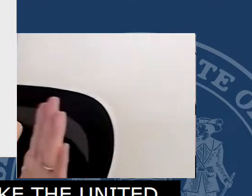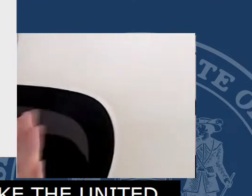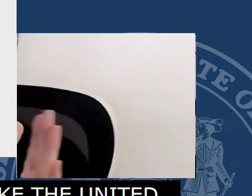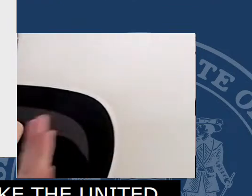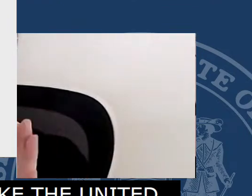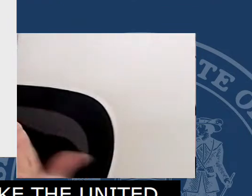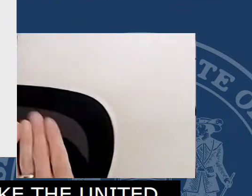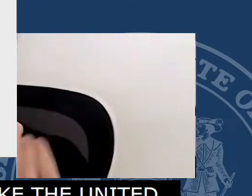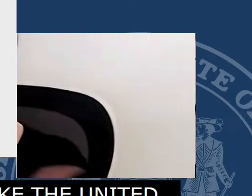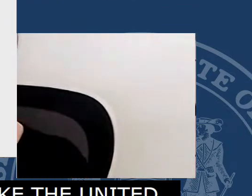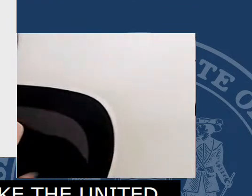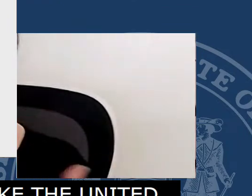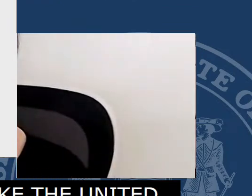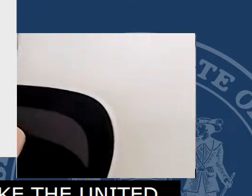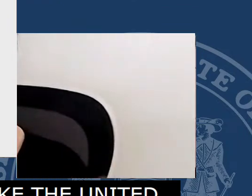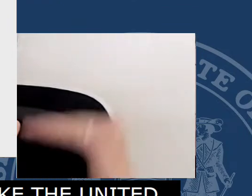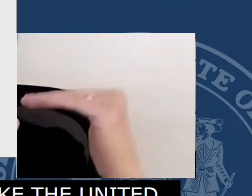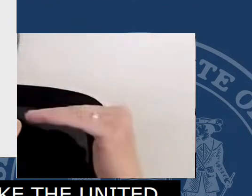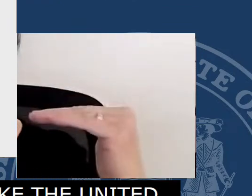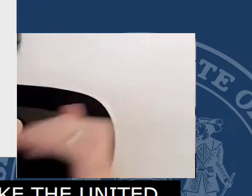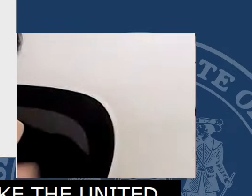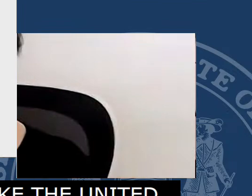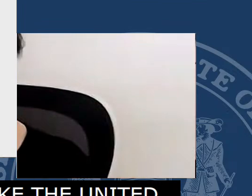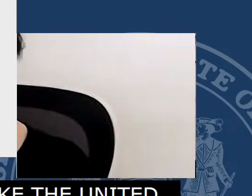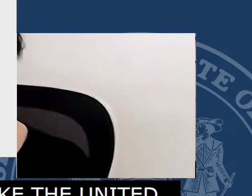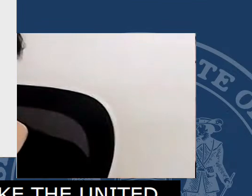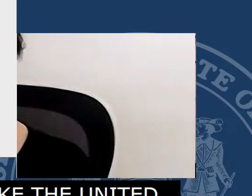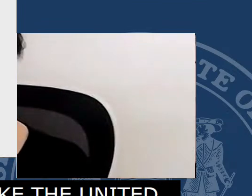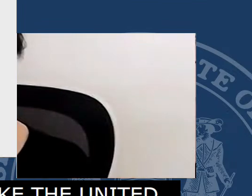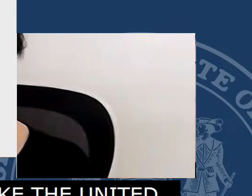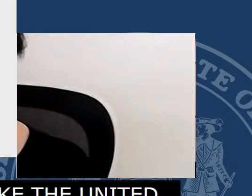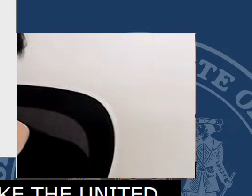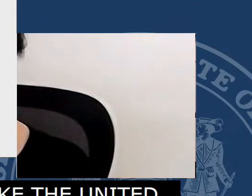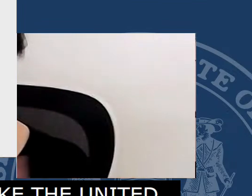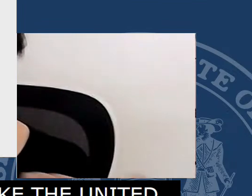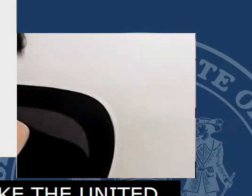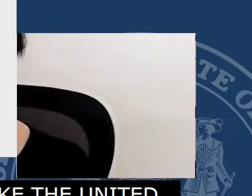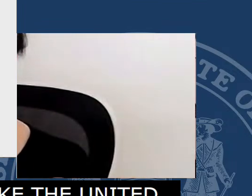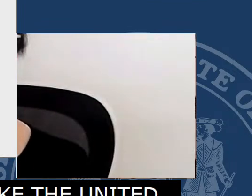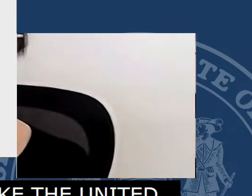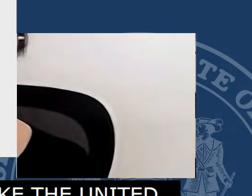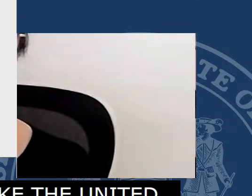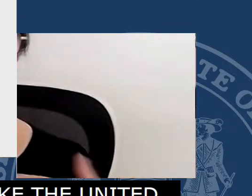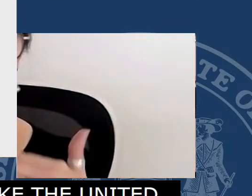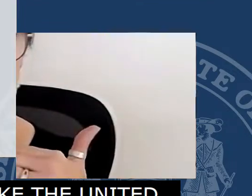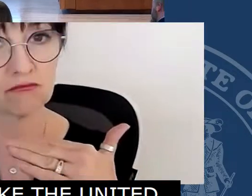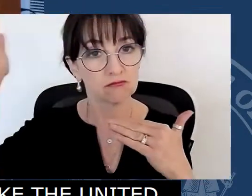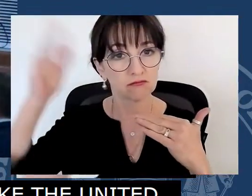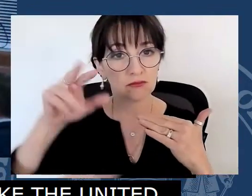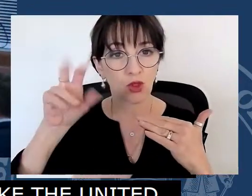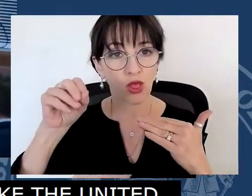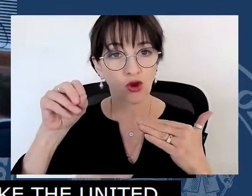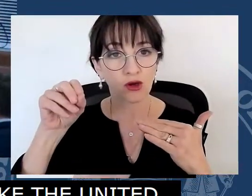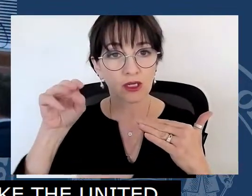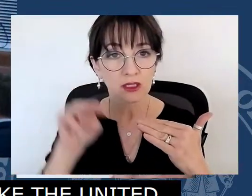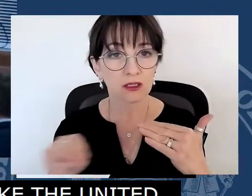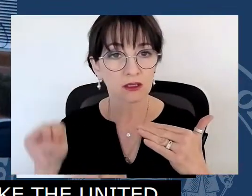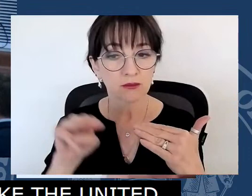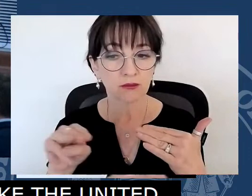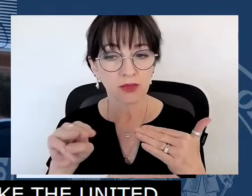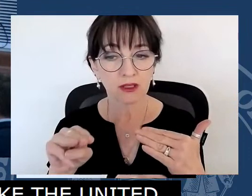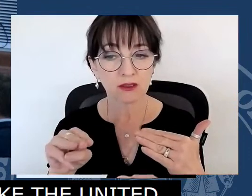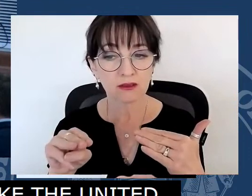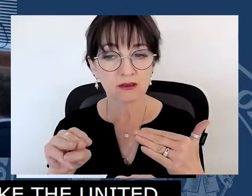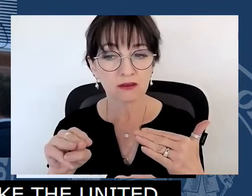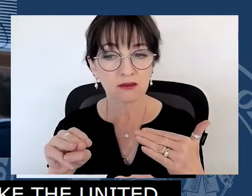is it's north of $30 trillion. The budget, the annual budget itself, is out of balance